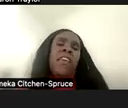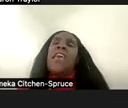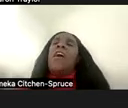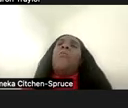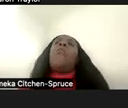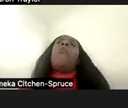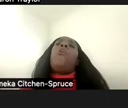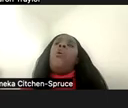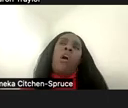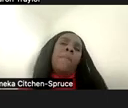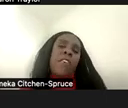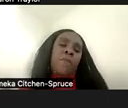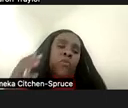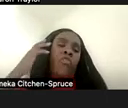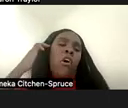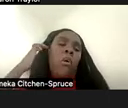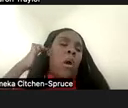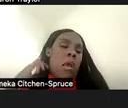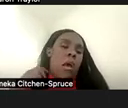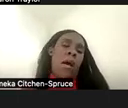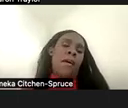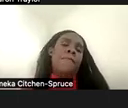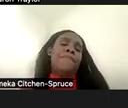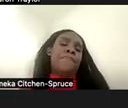one person, it can help all people. So